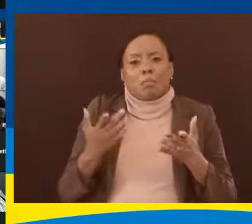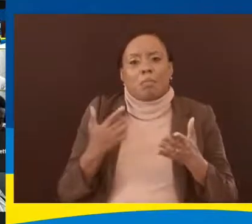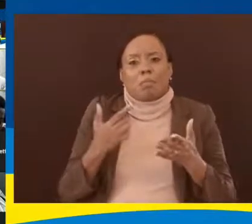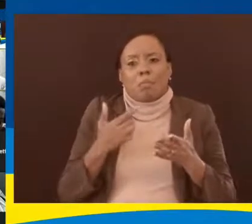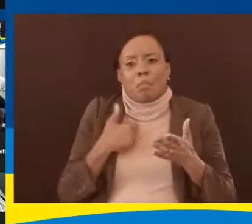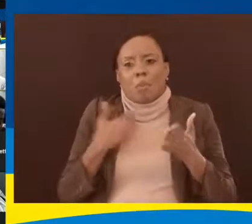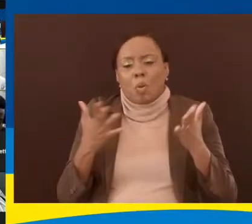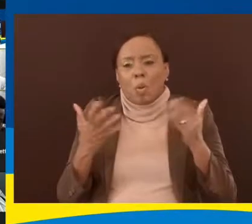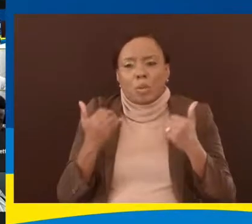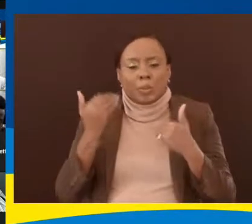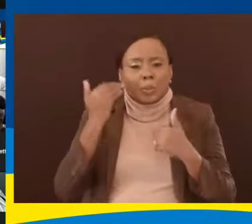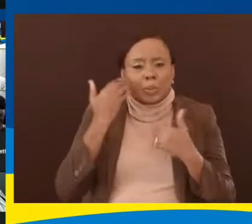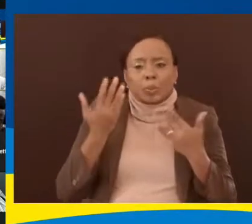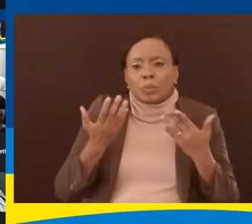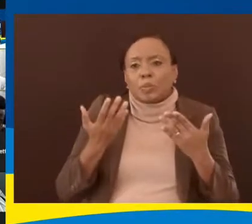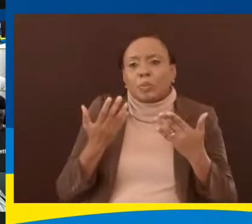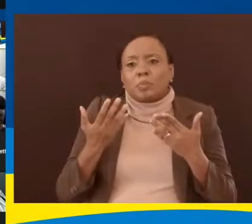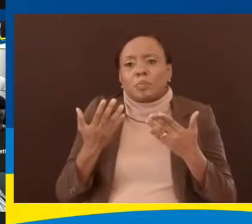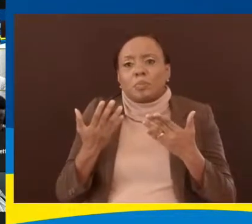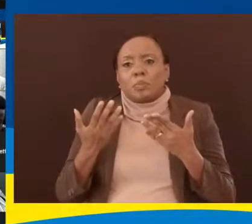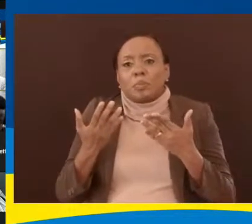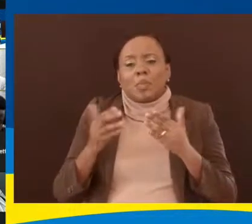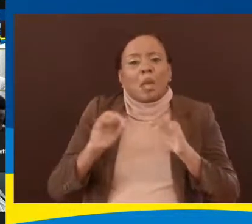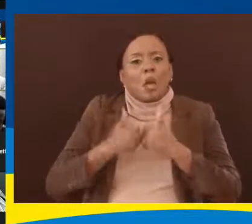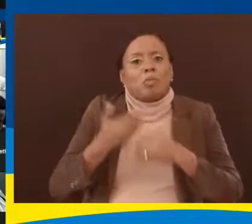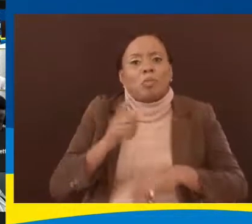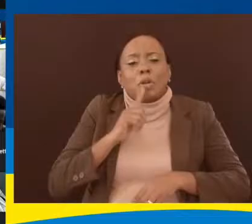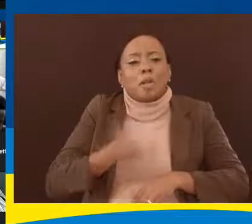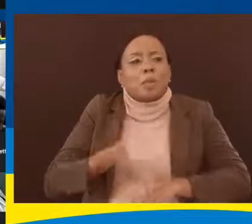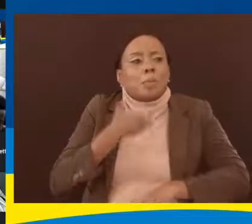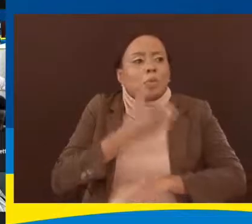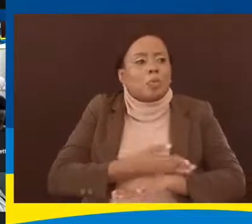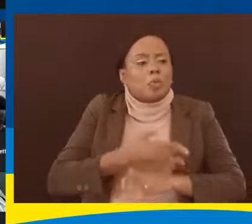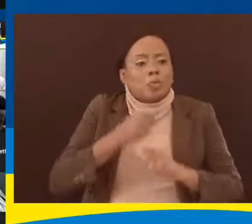is going to be in terms of getting our literacy levels up.